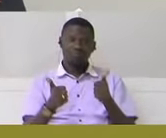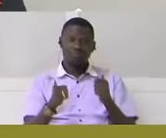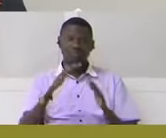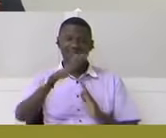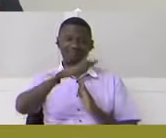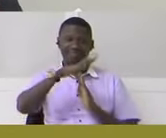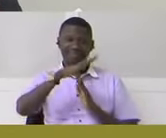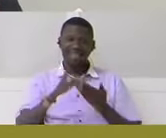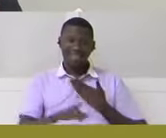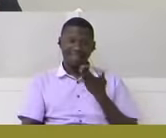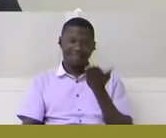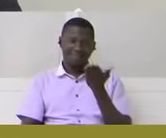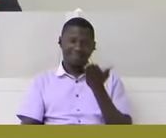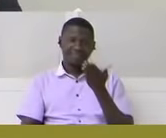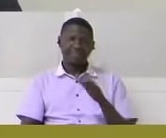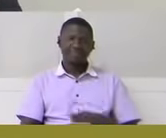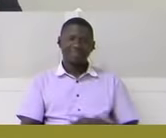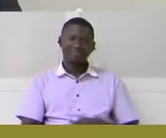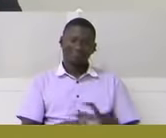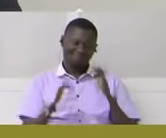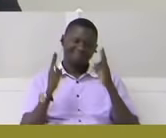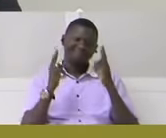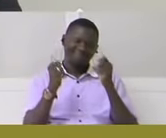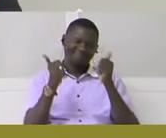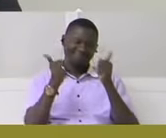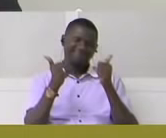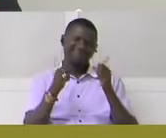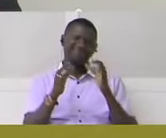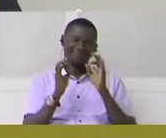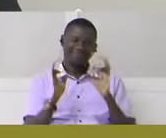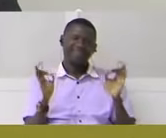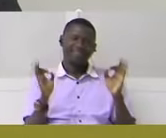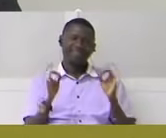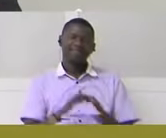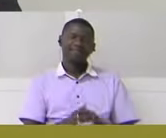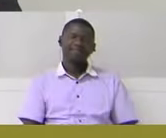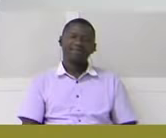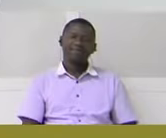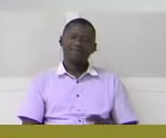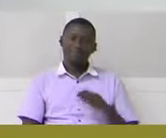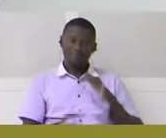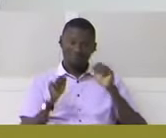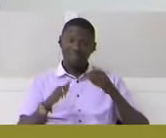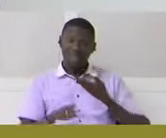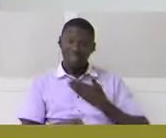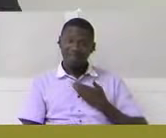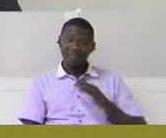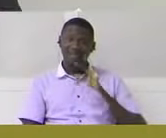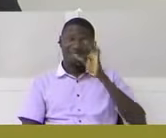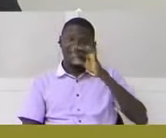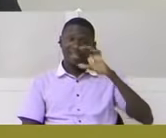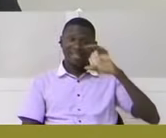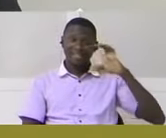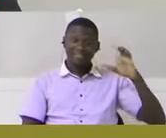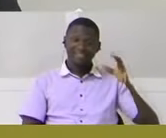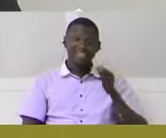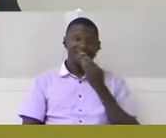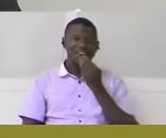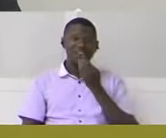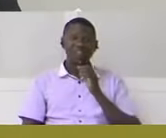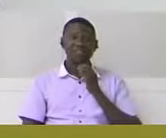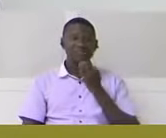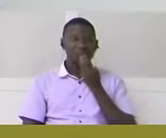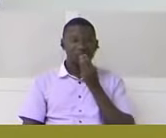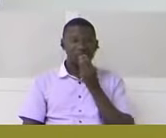the Dahakendo Sutule. Alhamdulillah, it was nice. Were you able to have some TRRC lunch? For the TRRC, control me,